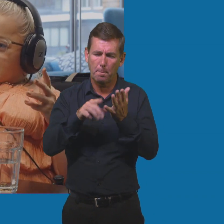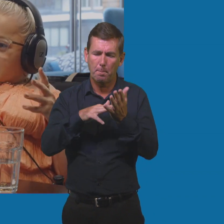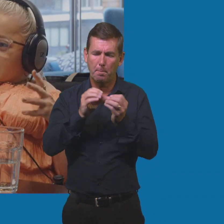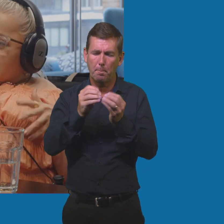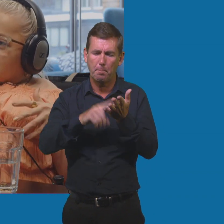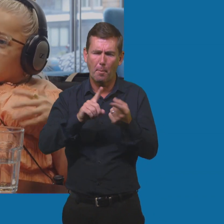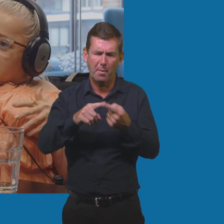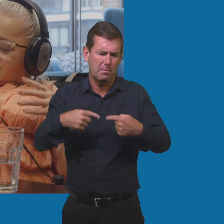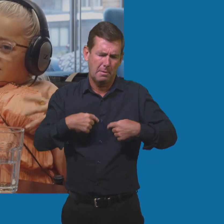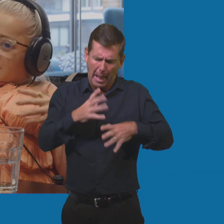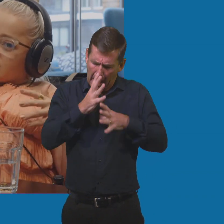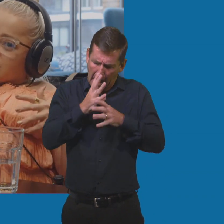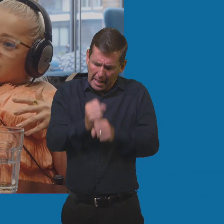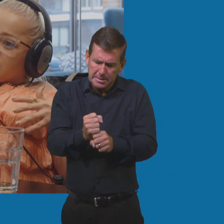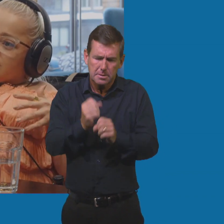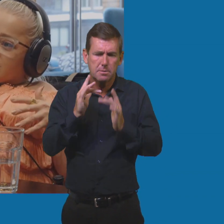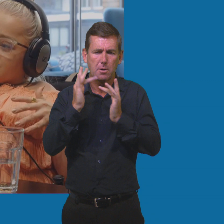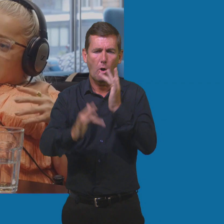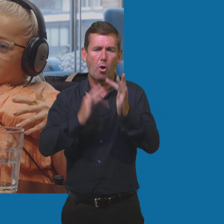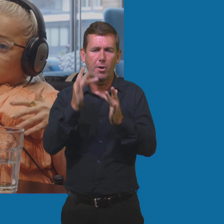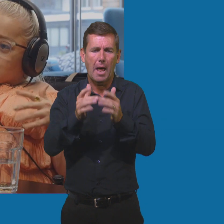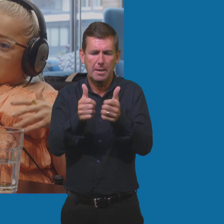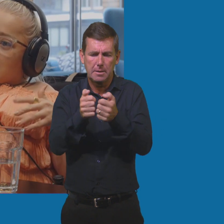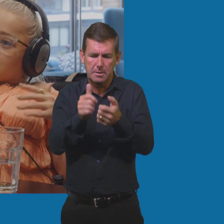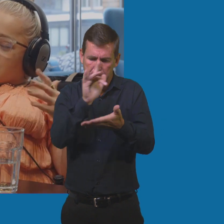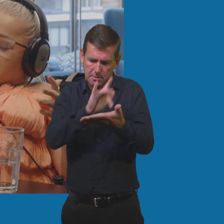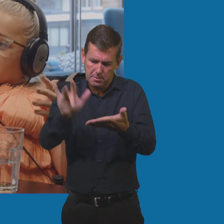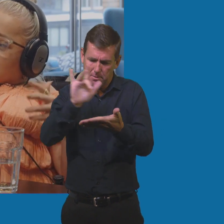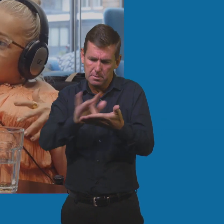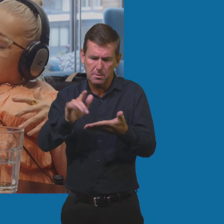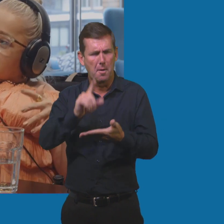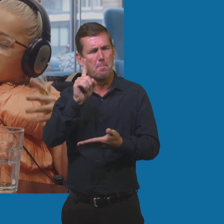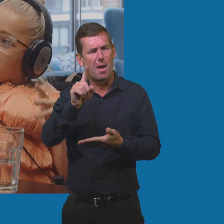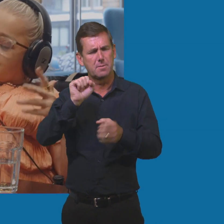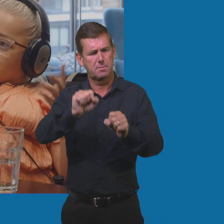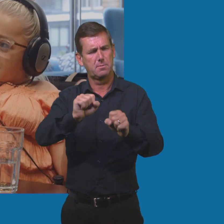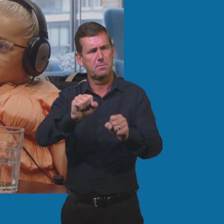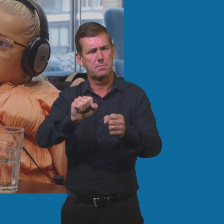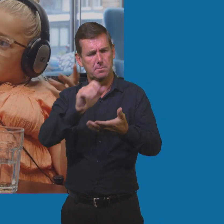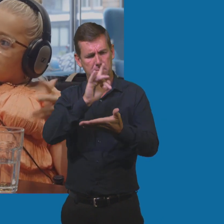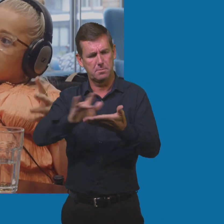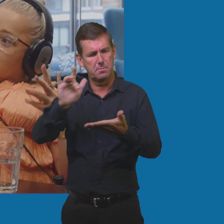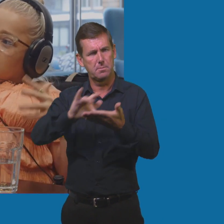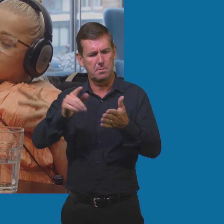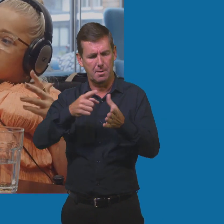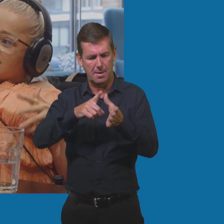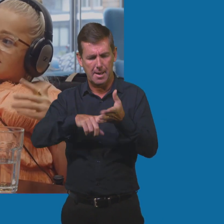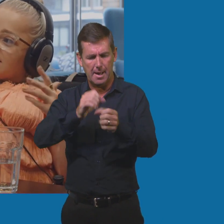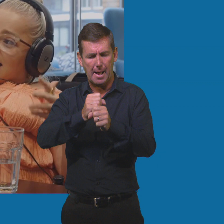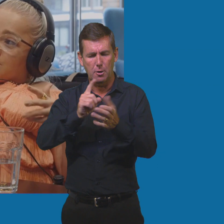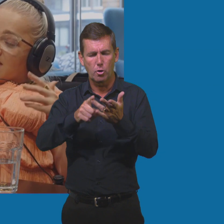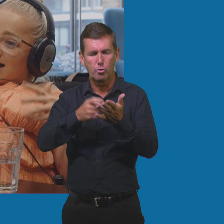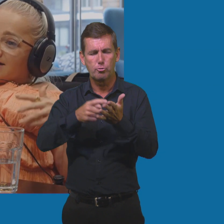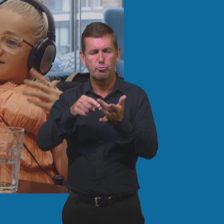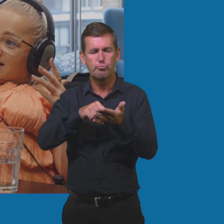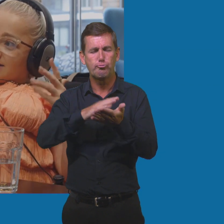there's a kind of seriousness about it, because a lot of these platforms use algorithms. And I actually sat before today's show and I thought, which